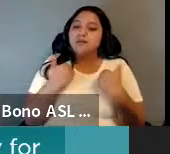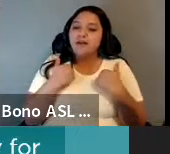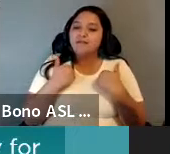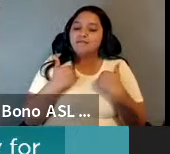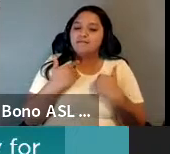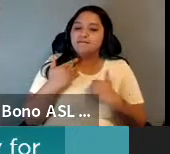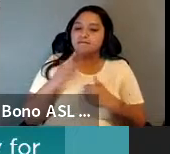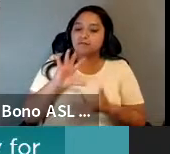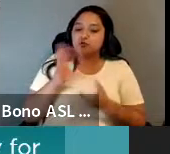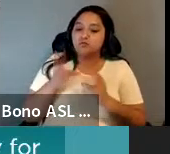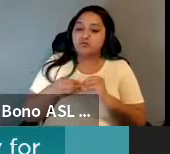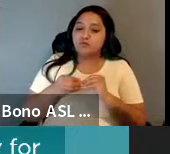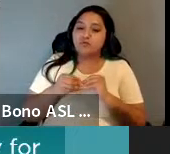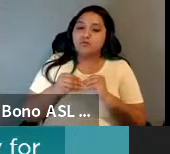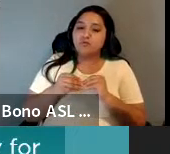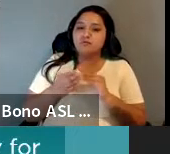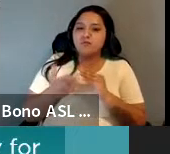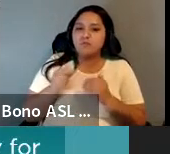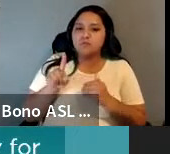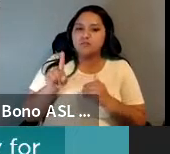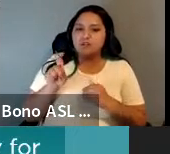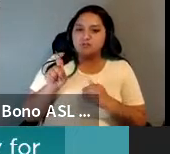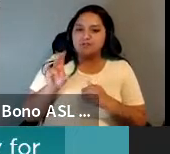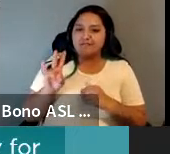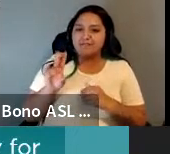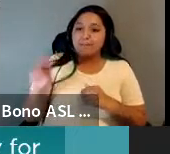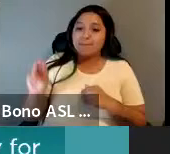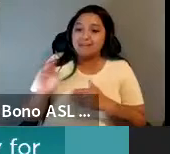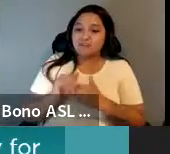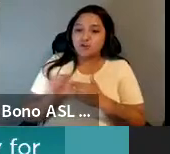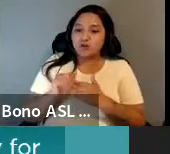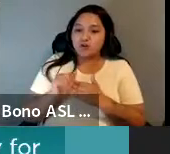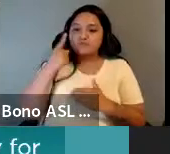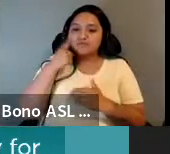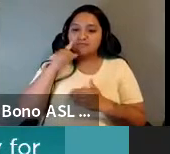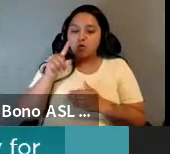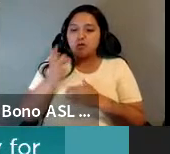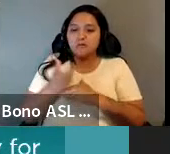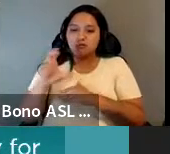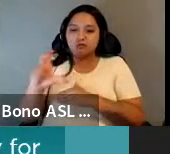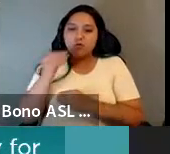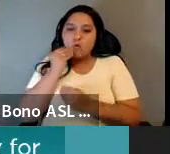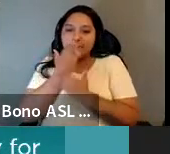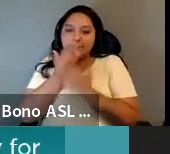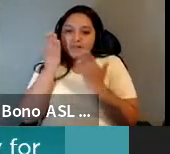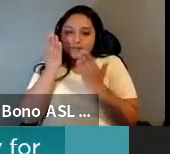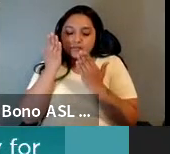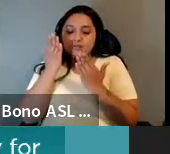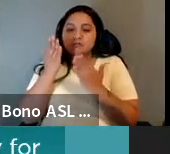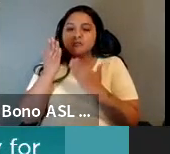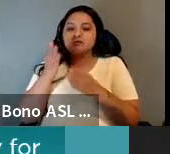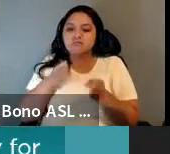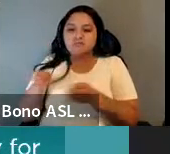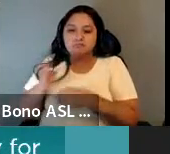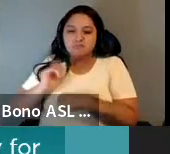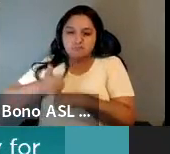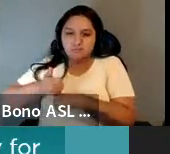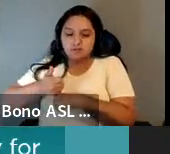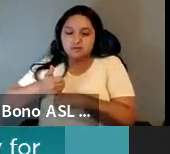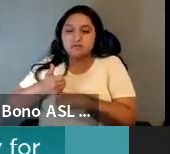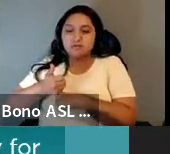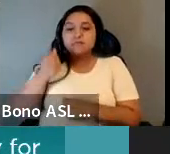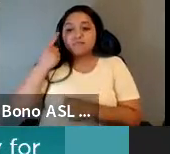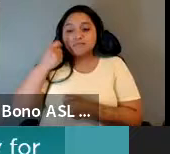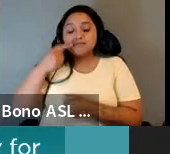almost $700 million in our homelessness initiative. For the county, this is where we